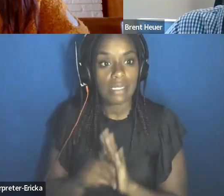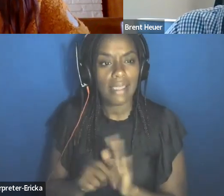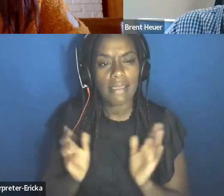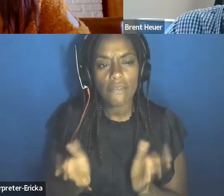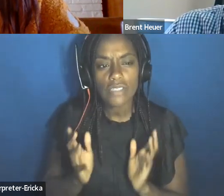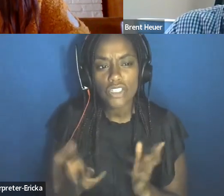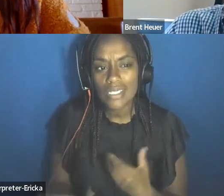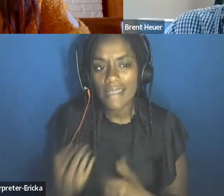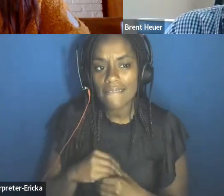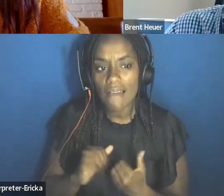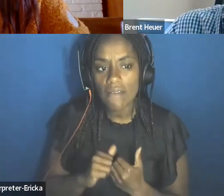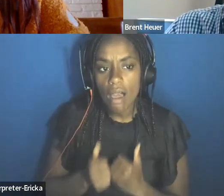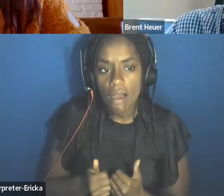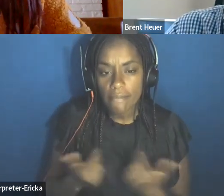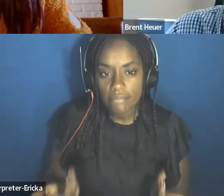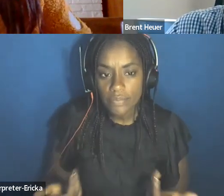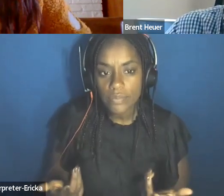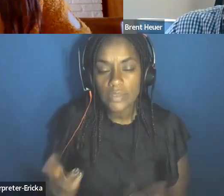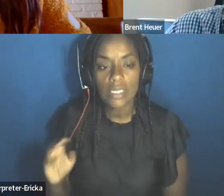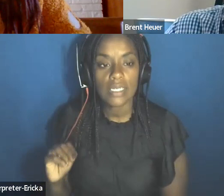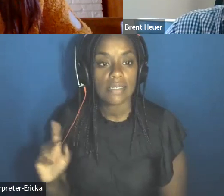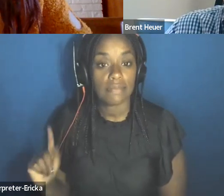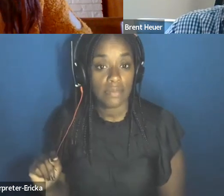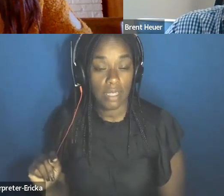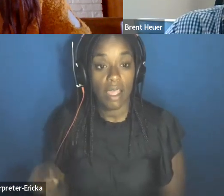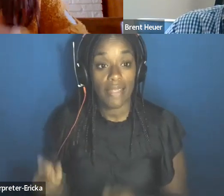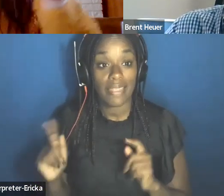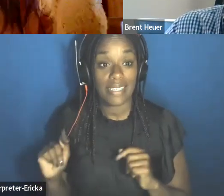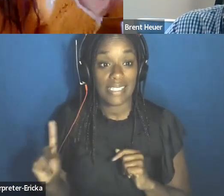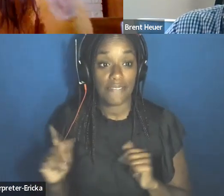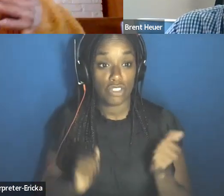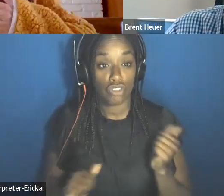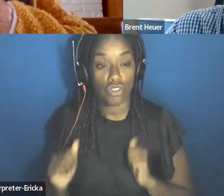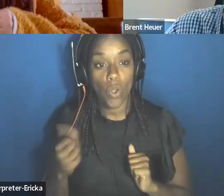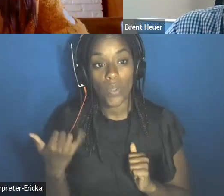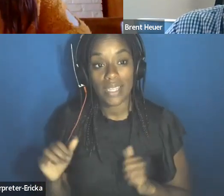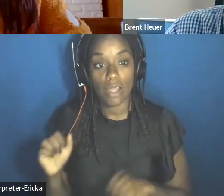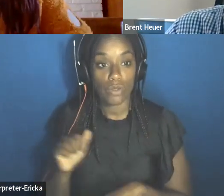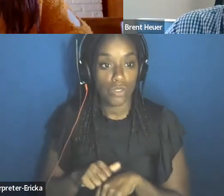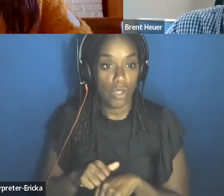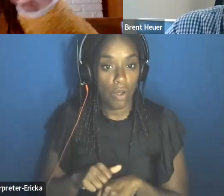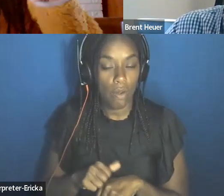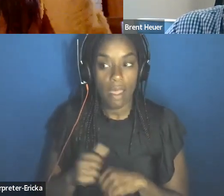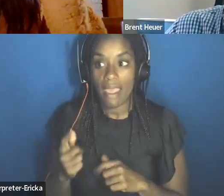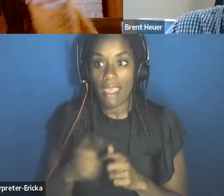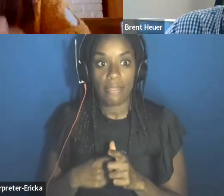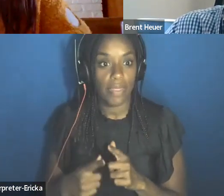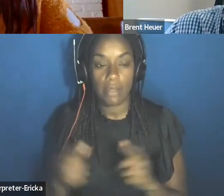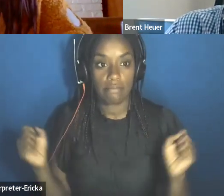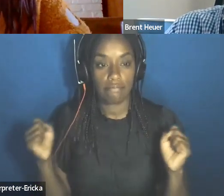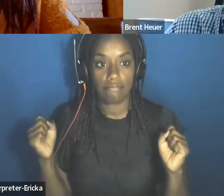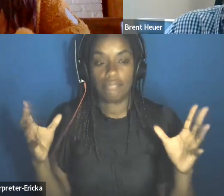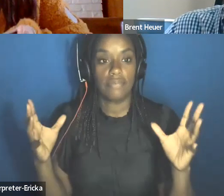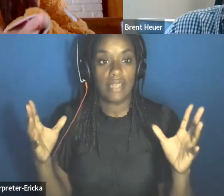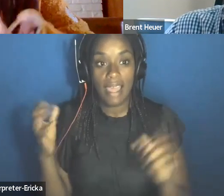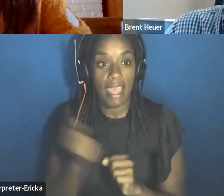So Montana, the television show Yellowstone was filmed in Montana, and then all of a sudden everybody wanted to live in Montana, it felt like,